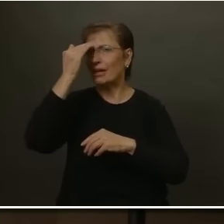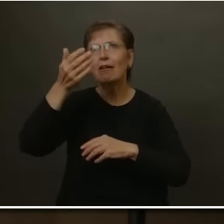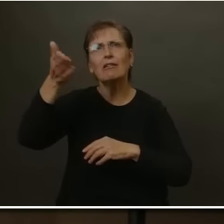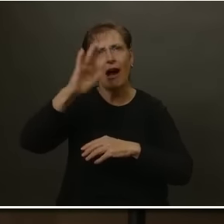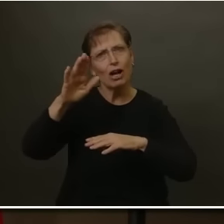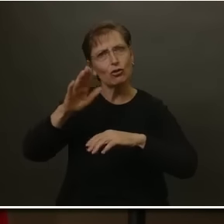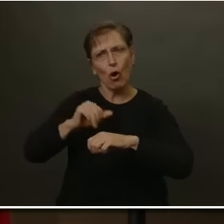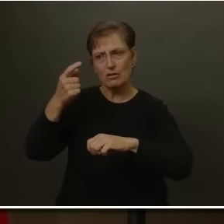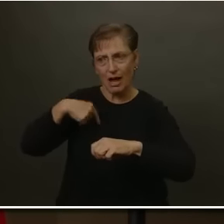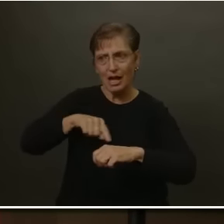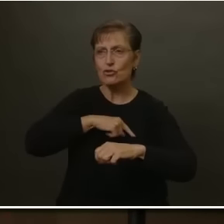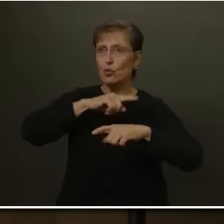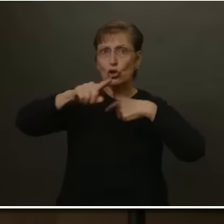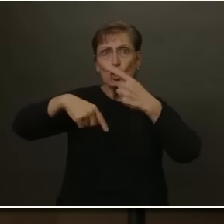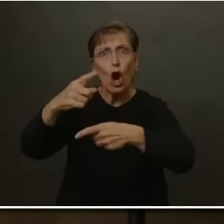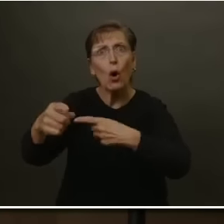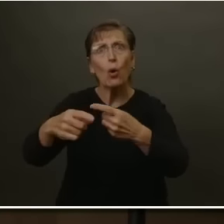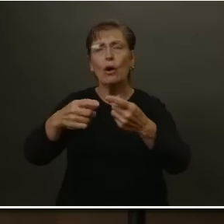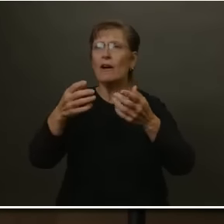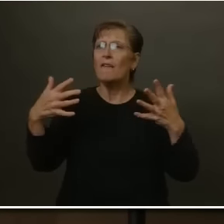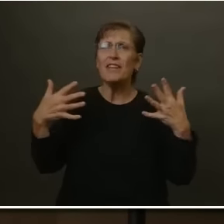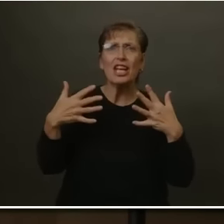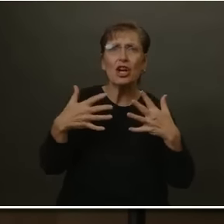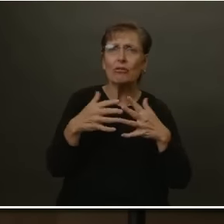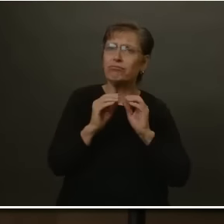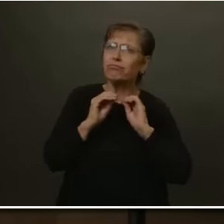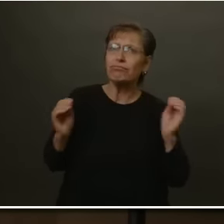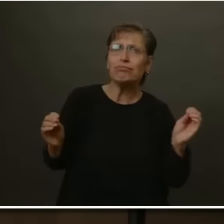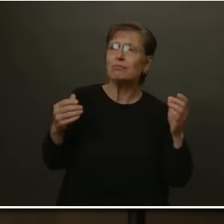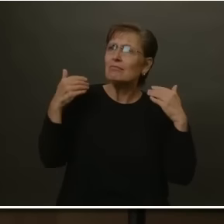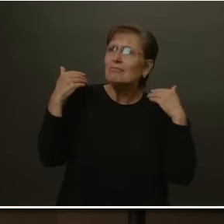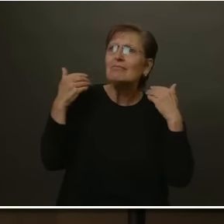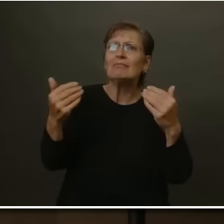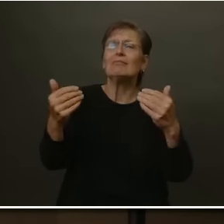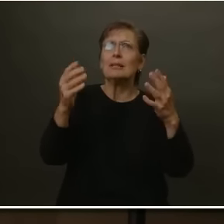us again to go without fear and to listen